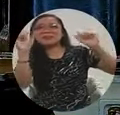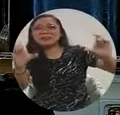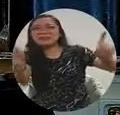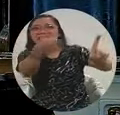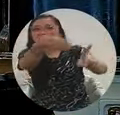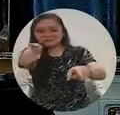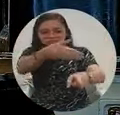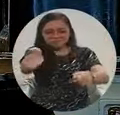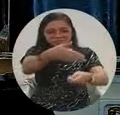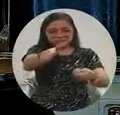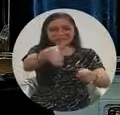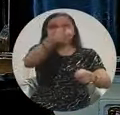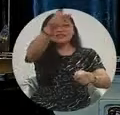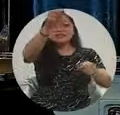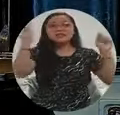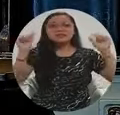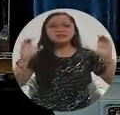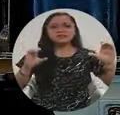sinugba,